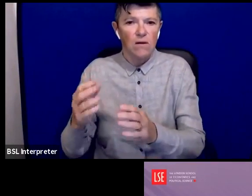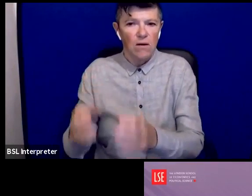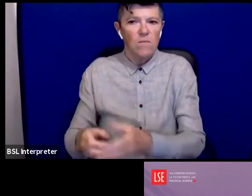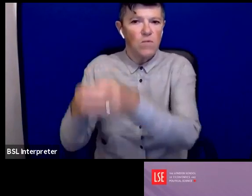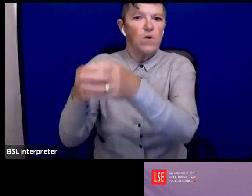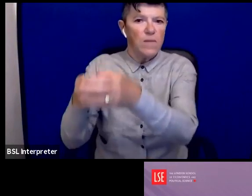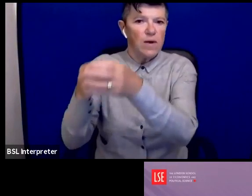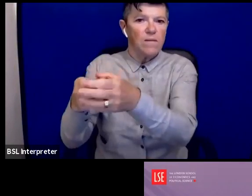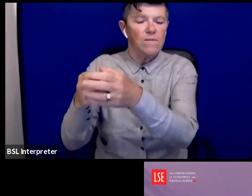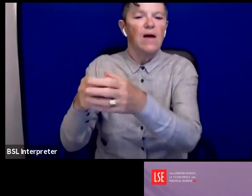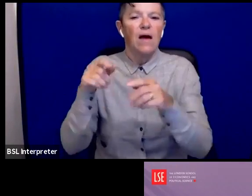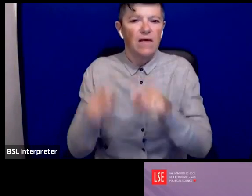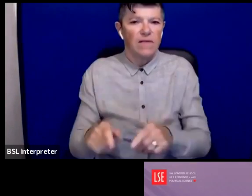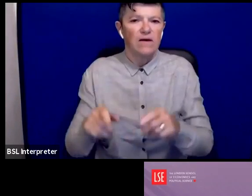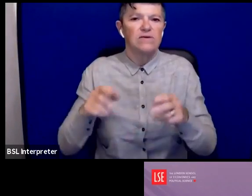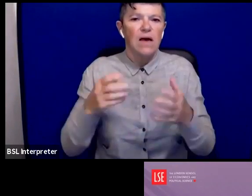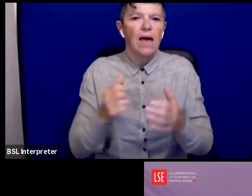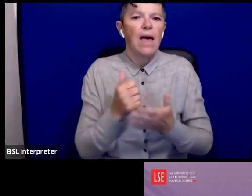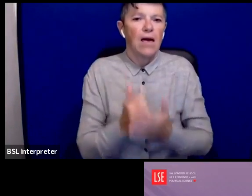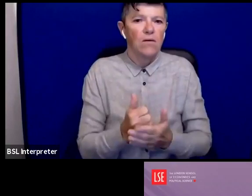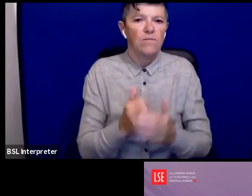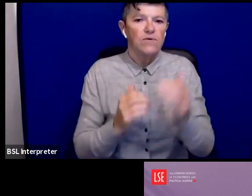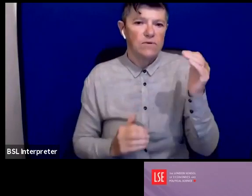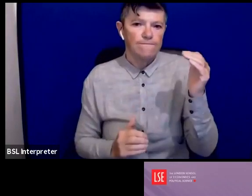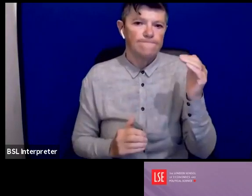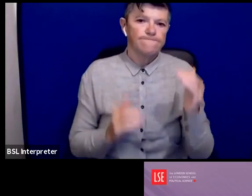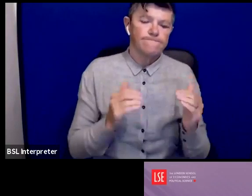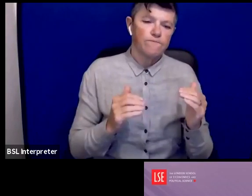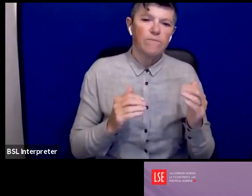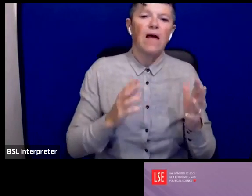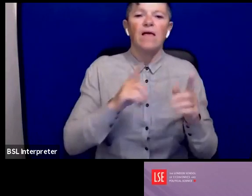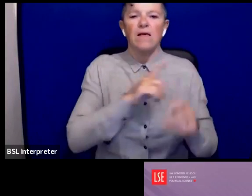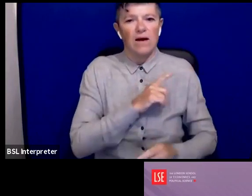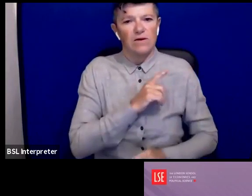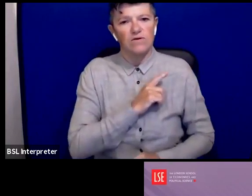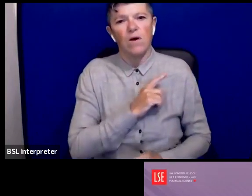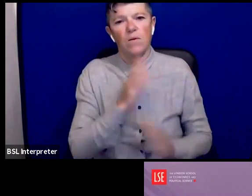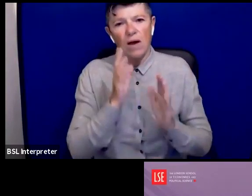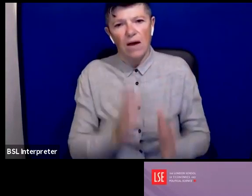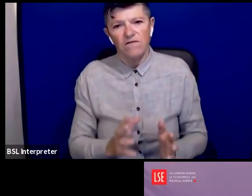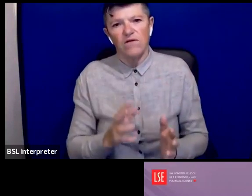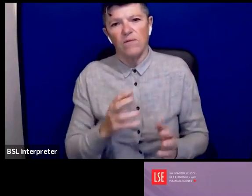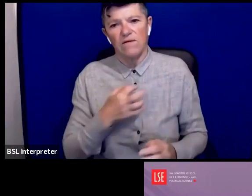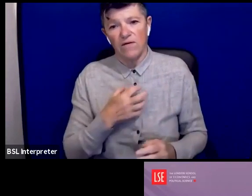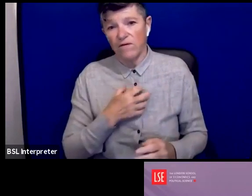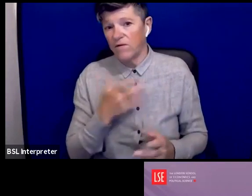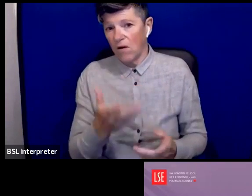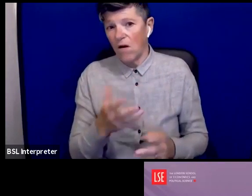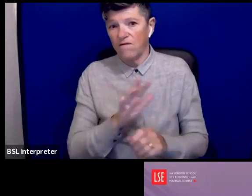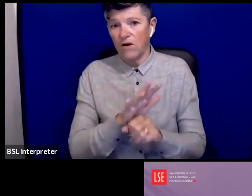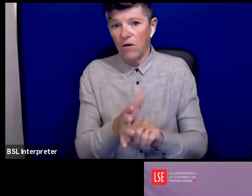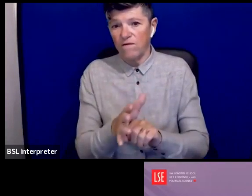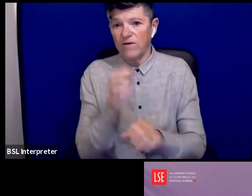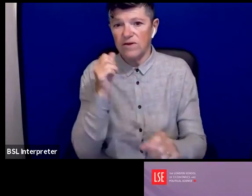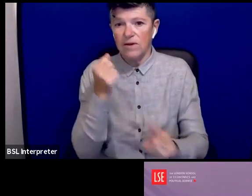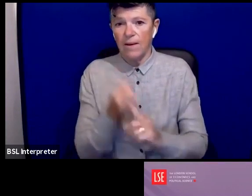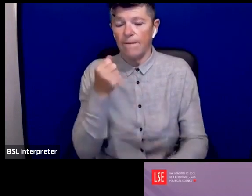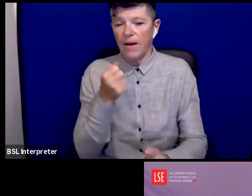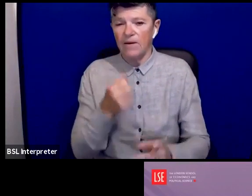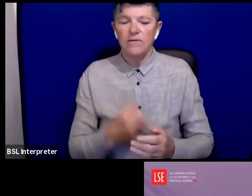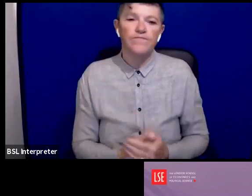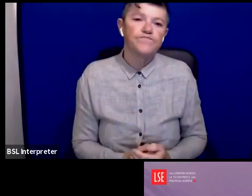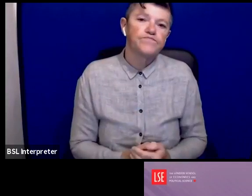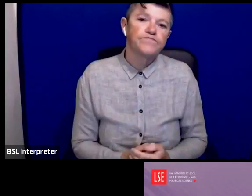reduction. And that's why I say we have to be fearful of the impact of the pandemic. And no, I think